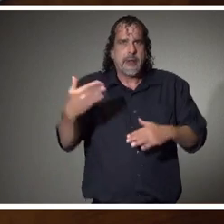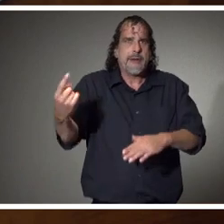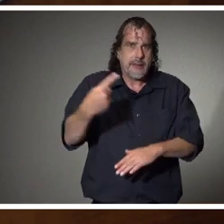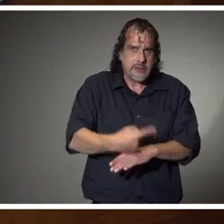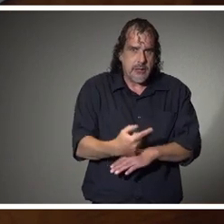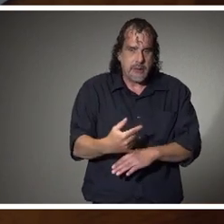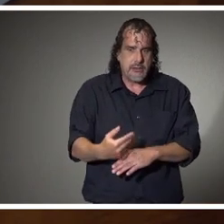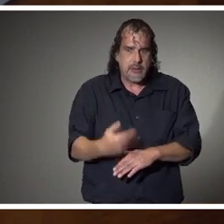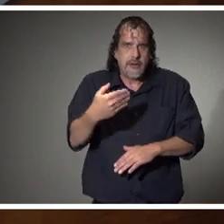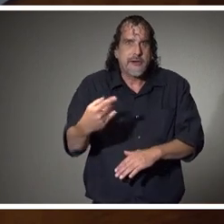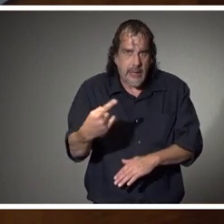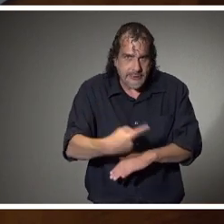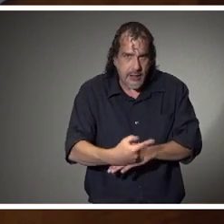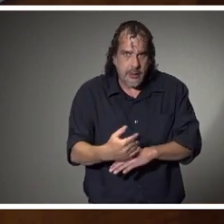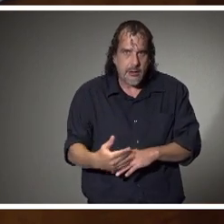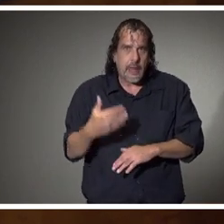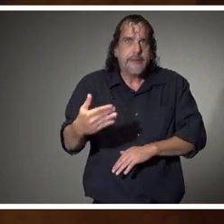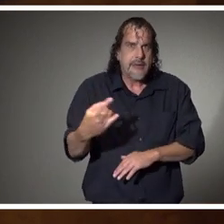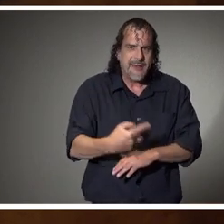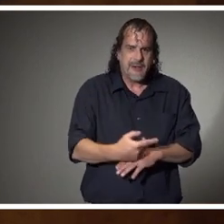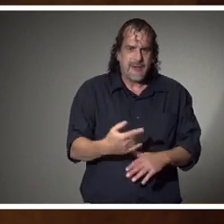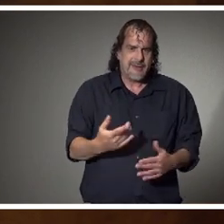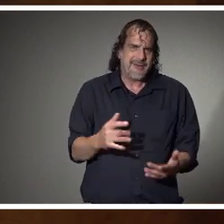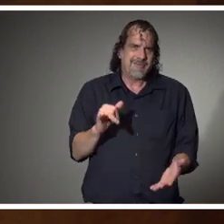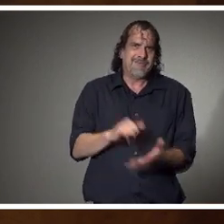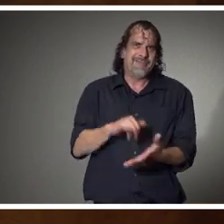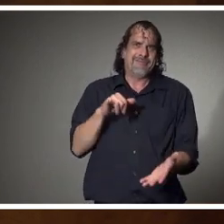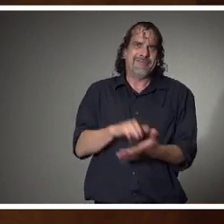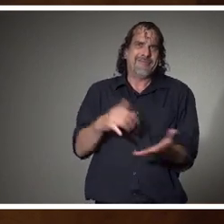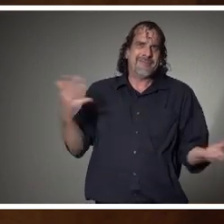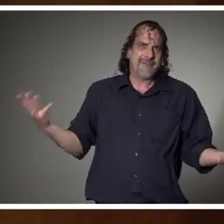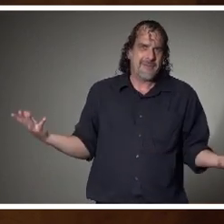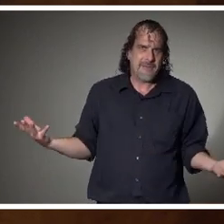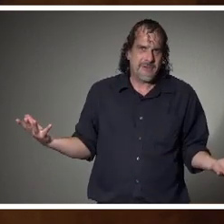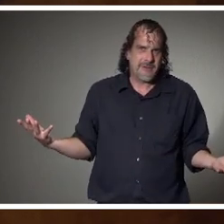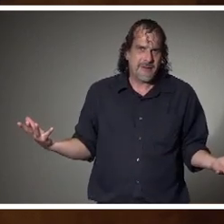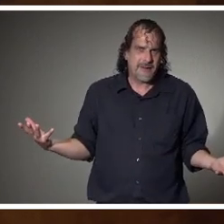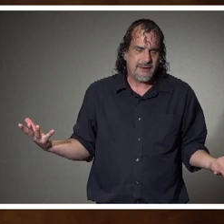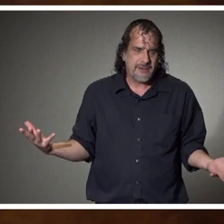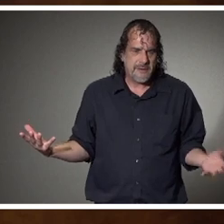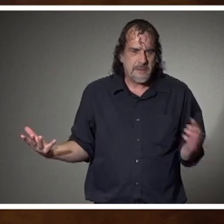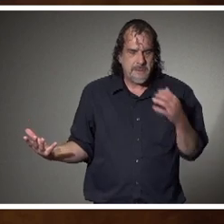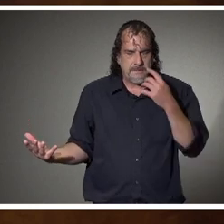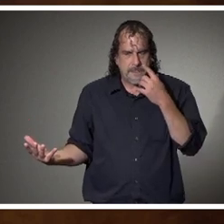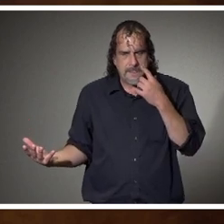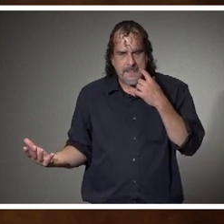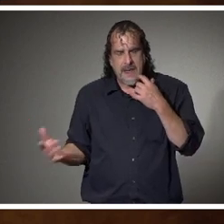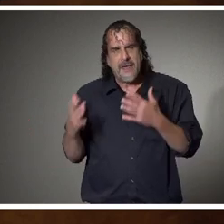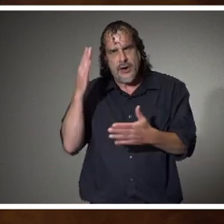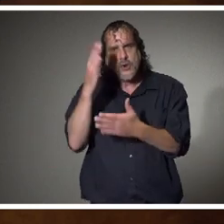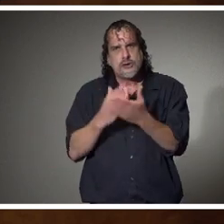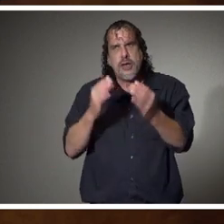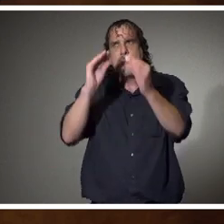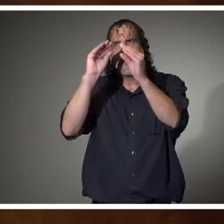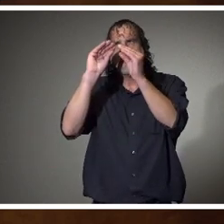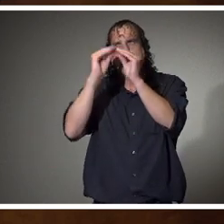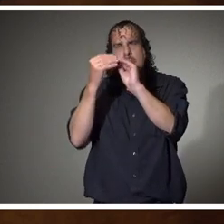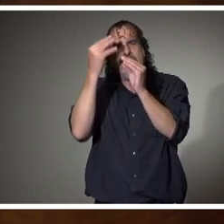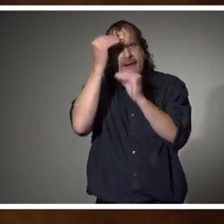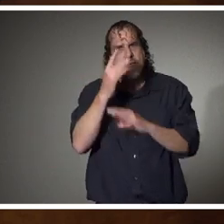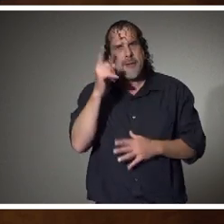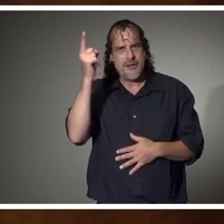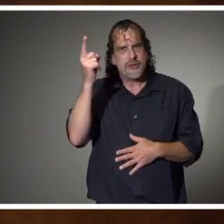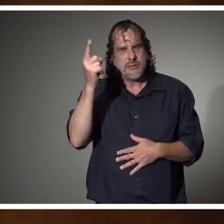then you'd have to do it the next day. And that's just not a realistic goal. I will tell you, and these are a couple of stats that I think are important.